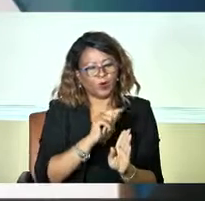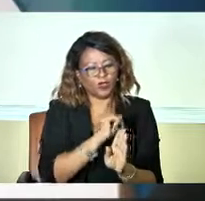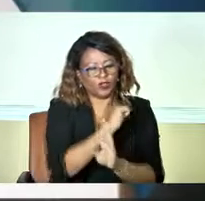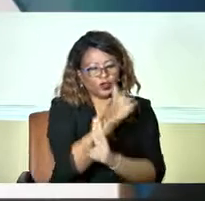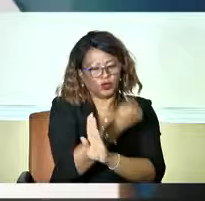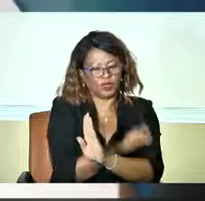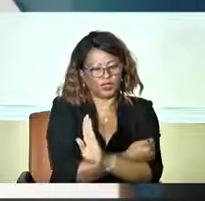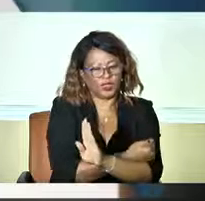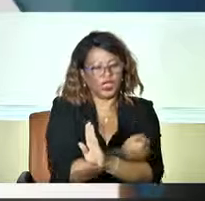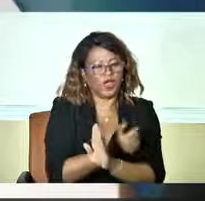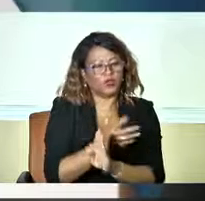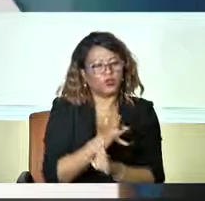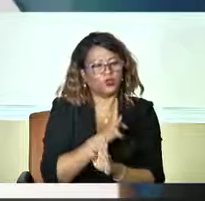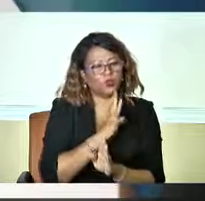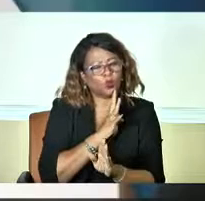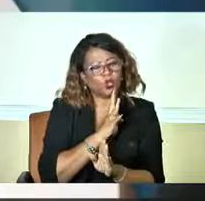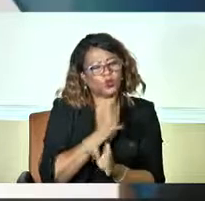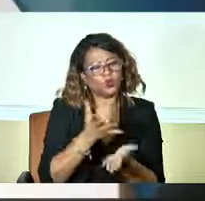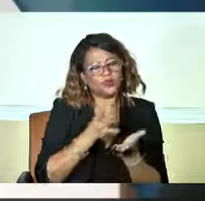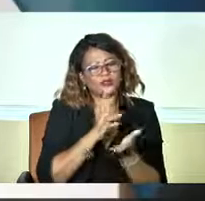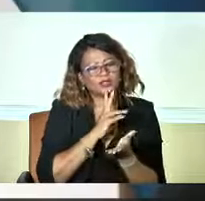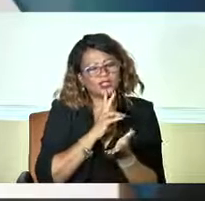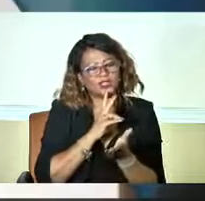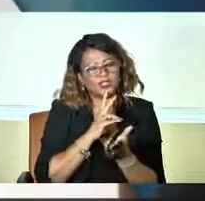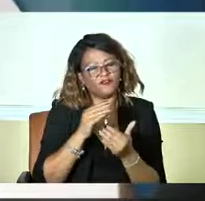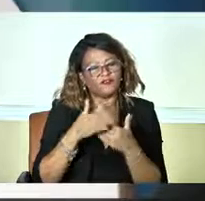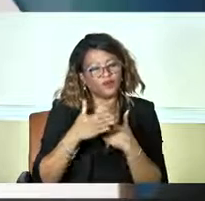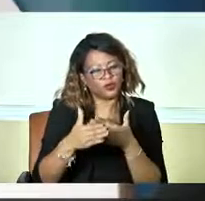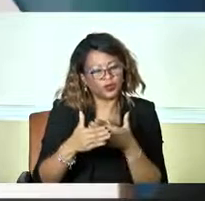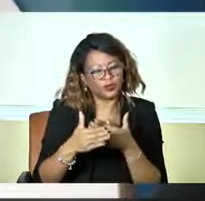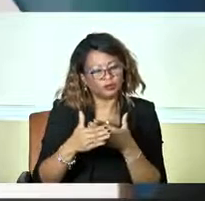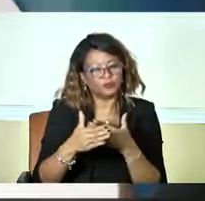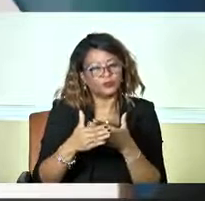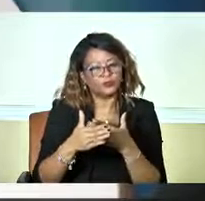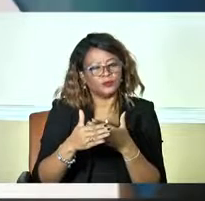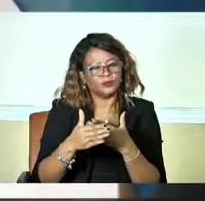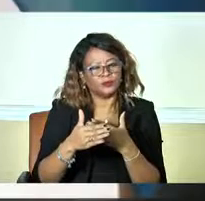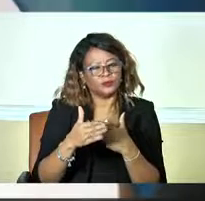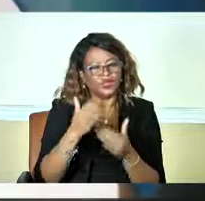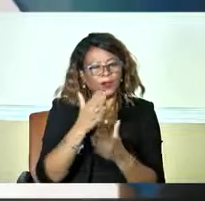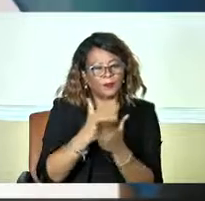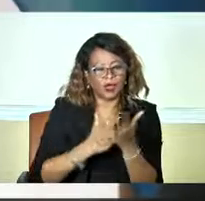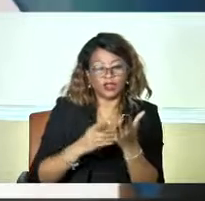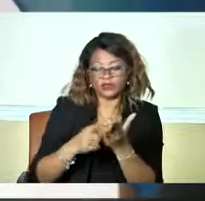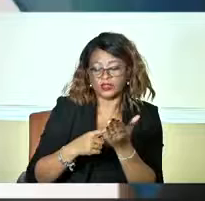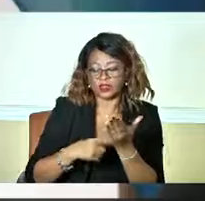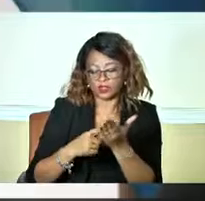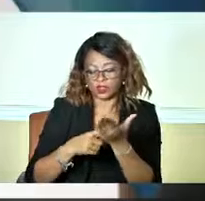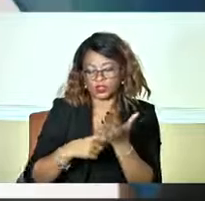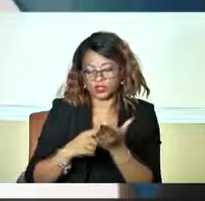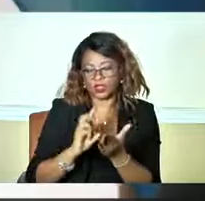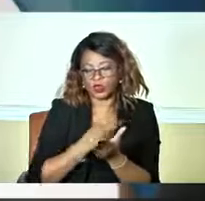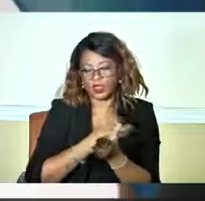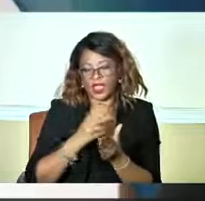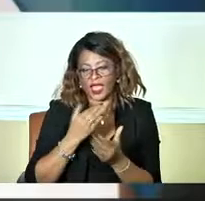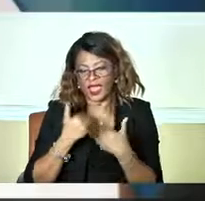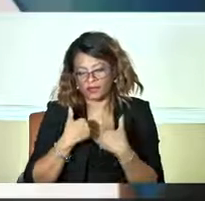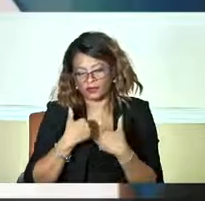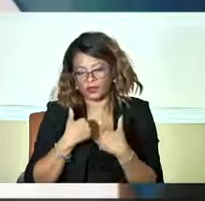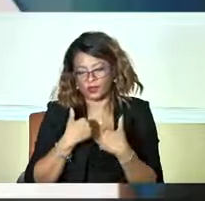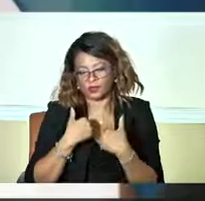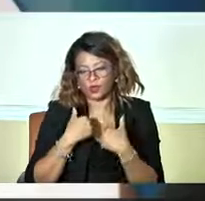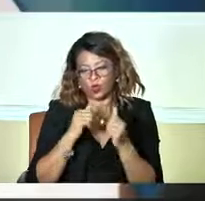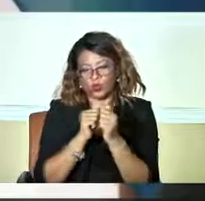would not want to say anything further than that, other than they are a part of the discussions that we are having with the Grand Bahama